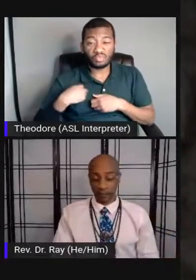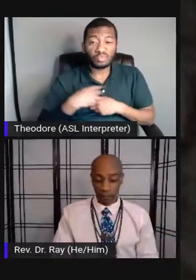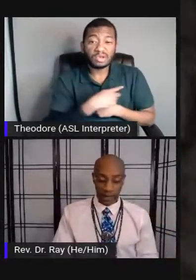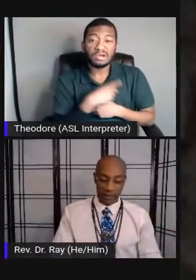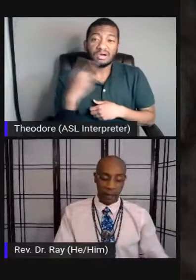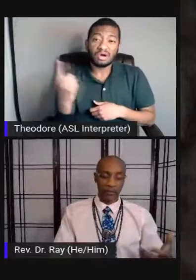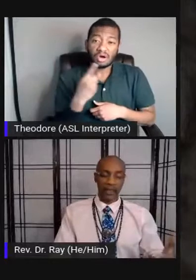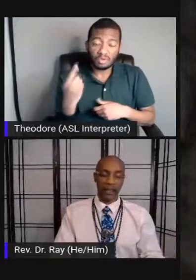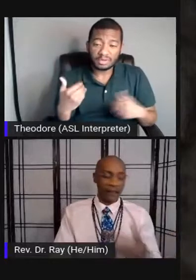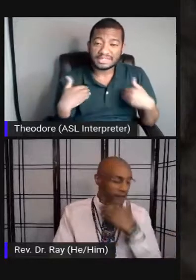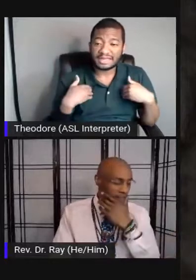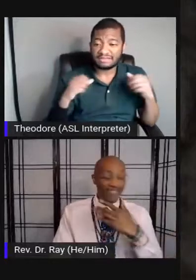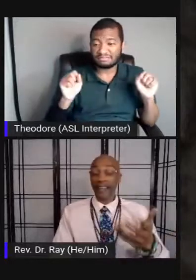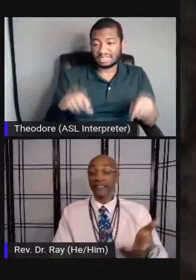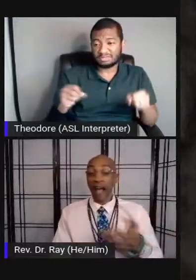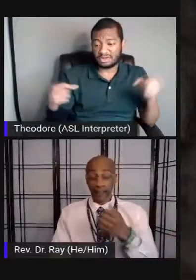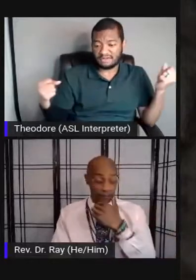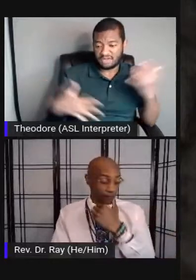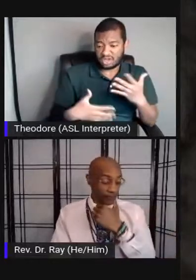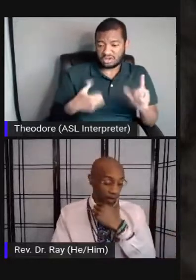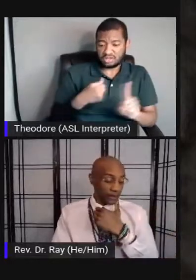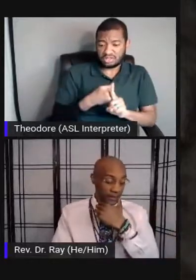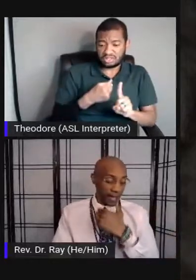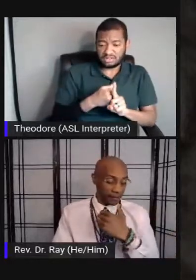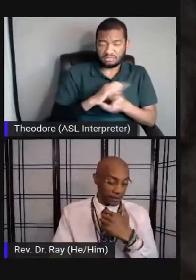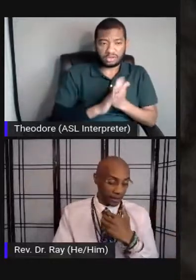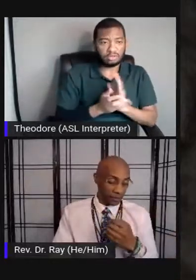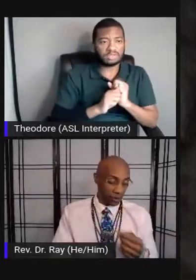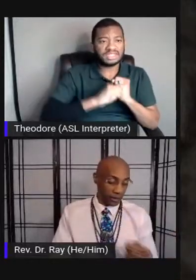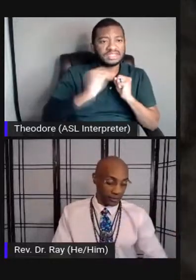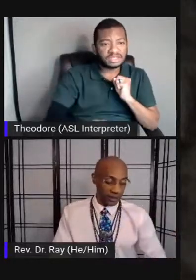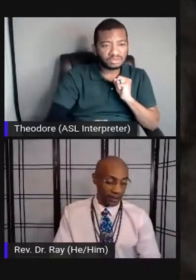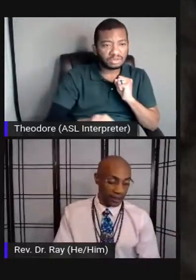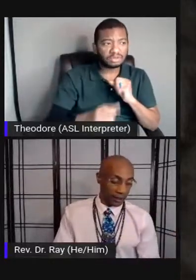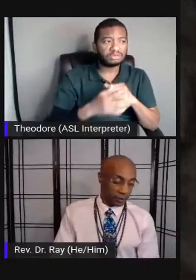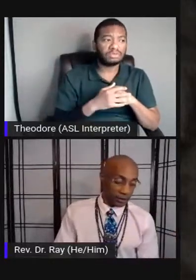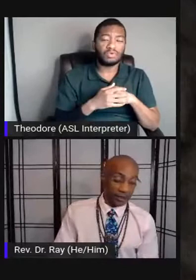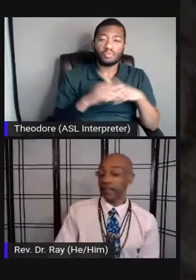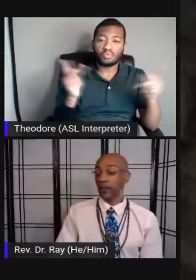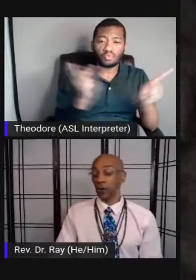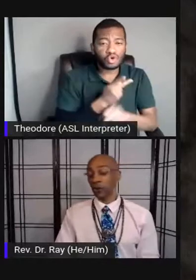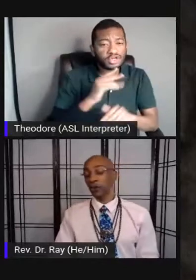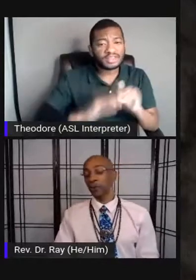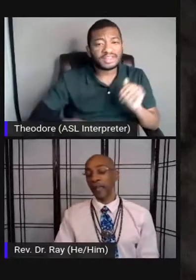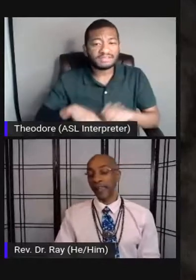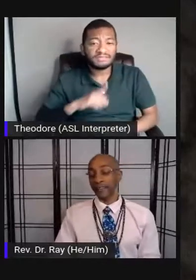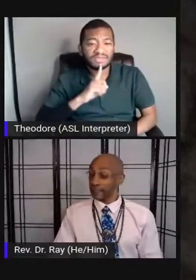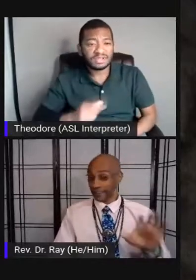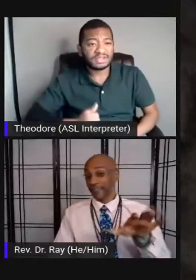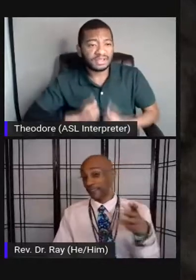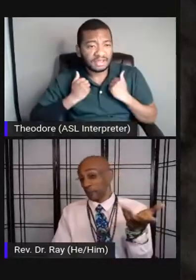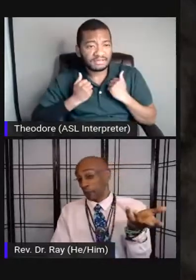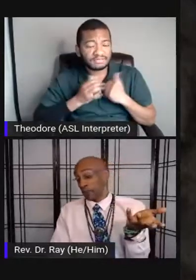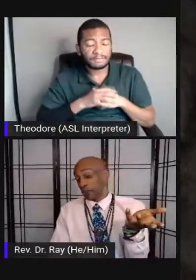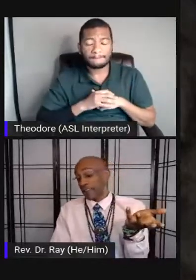exaggerated, being something that it's not. How many times has Tracy been sitting in her room, and not to